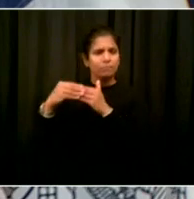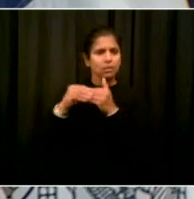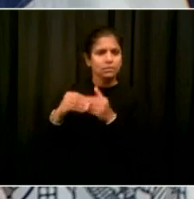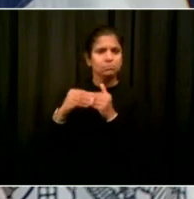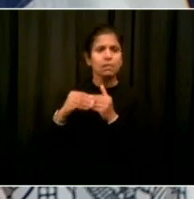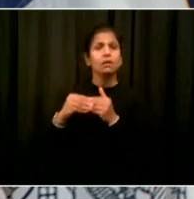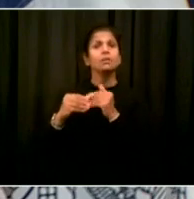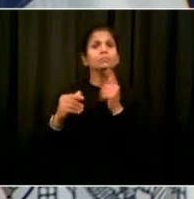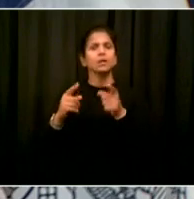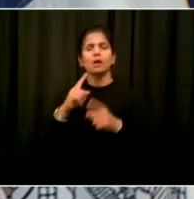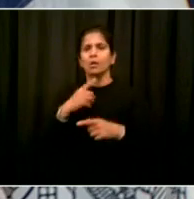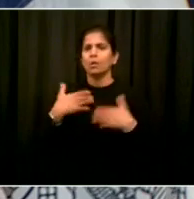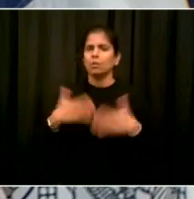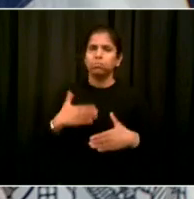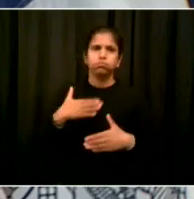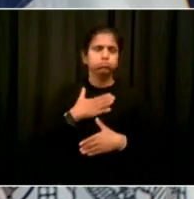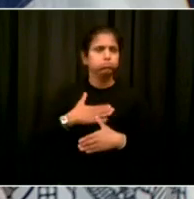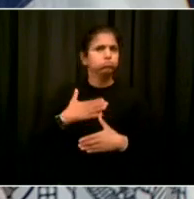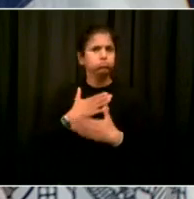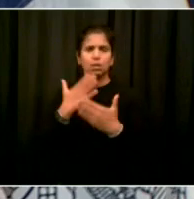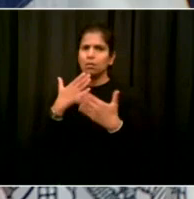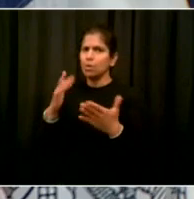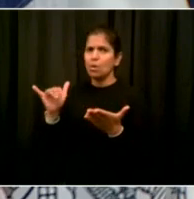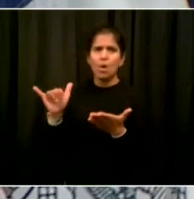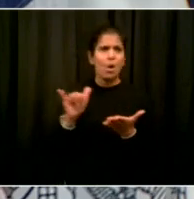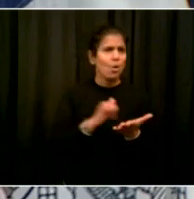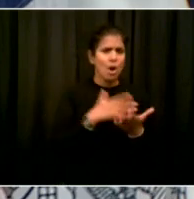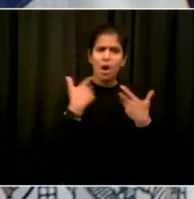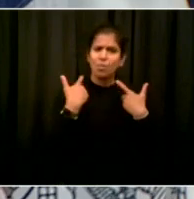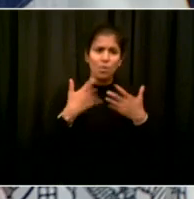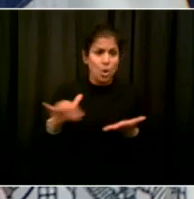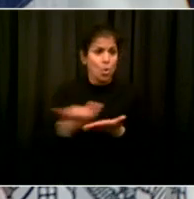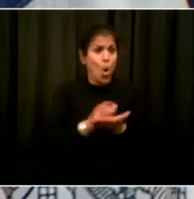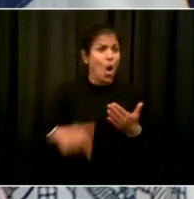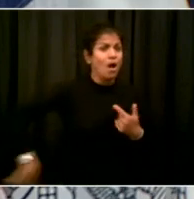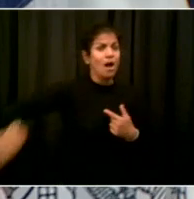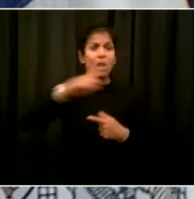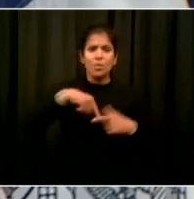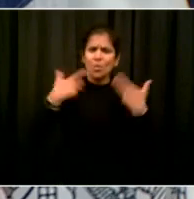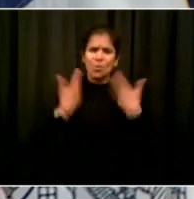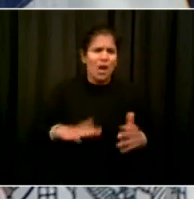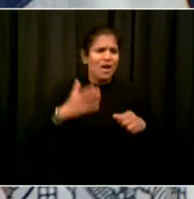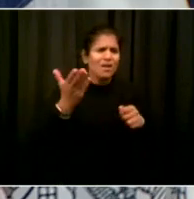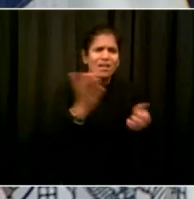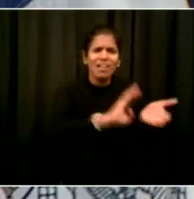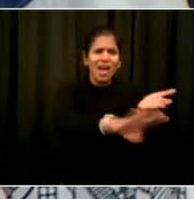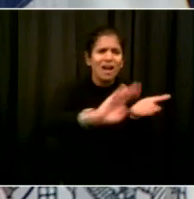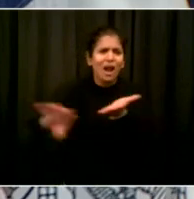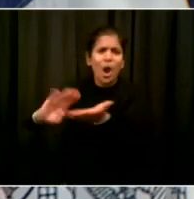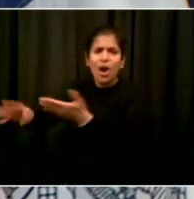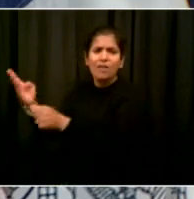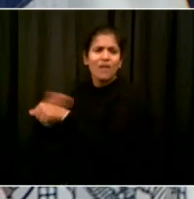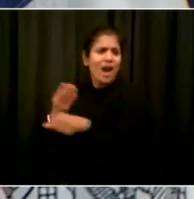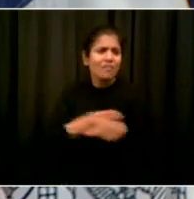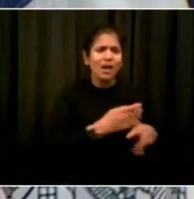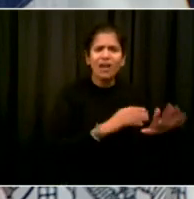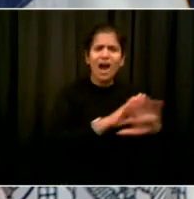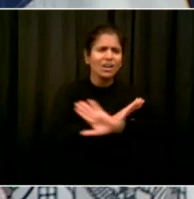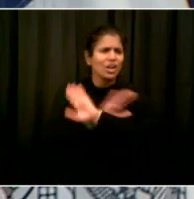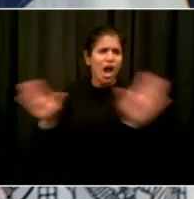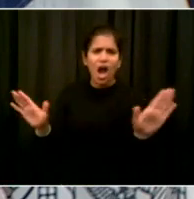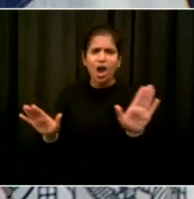something to address our immediate budget problem. And the amount that has been achieved here is really going to help us